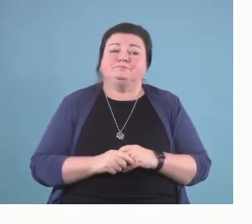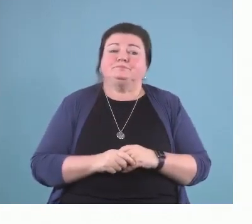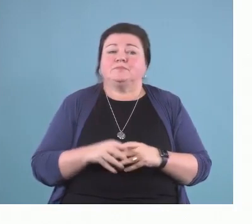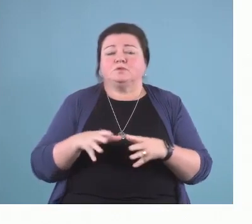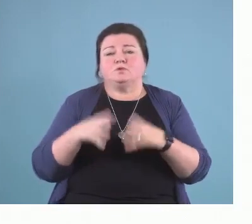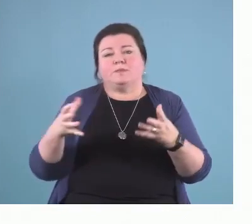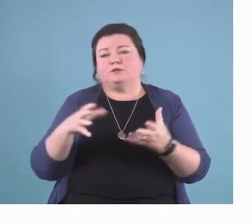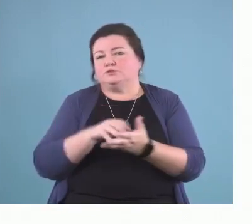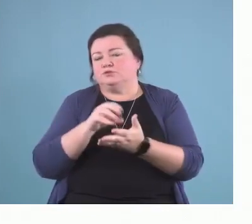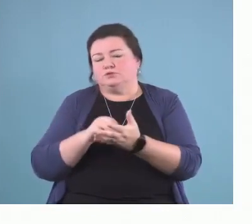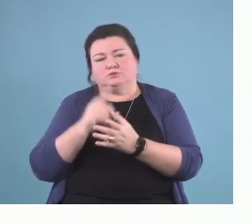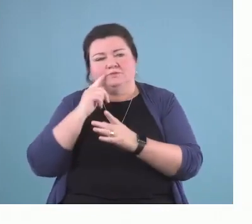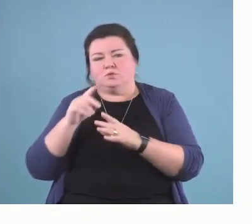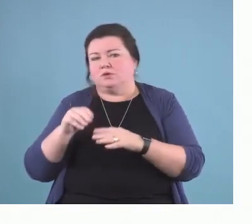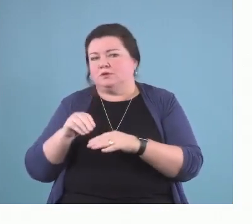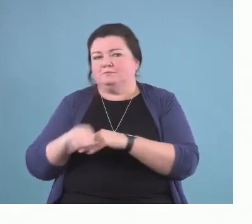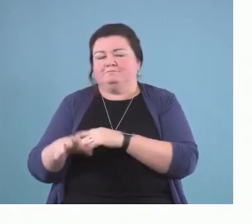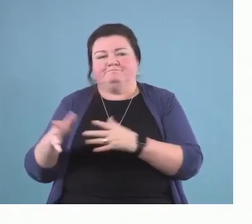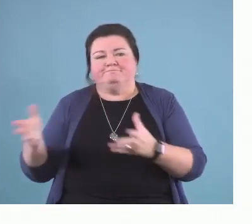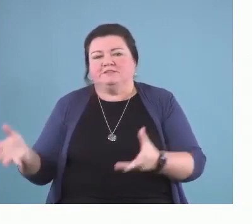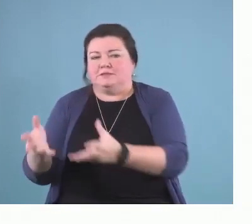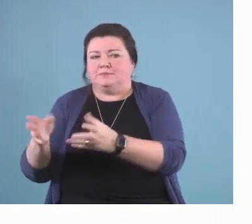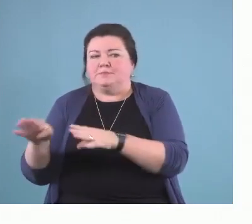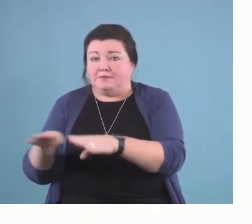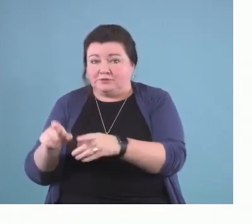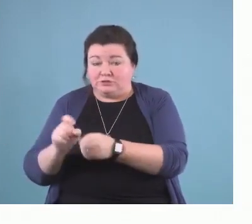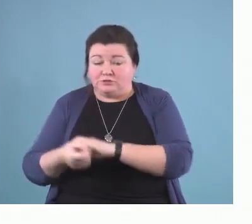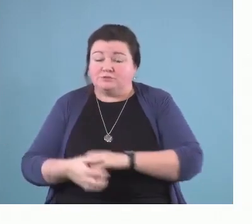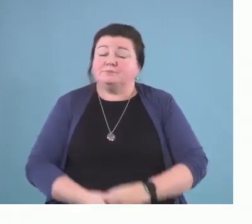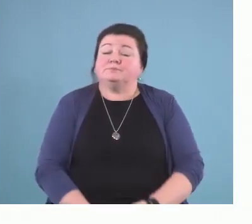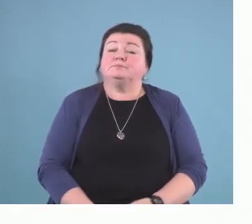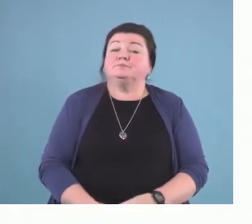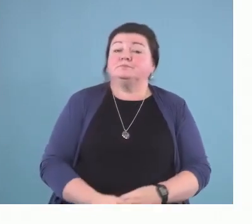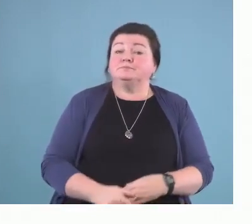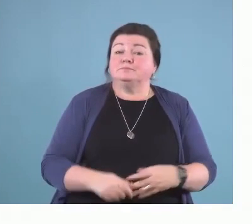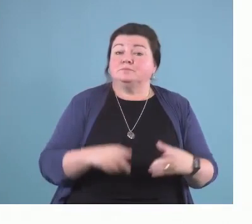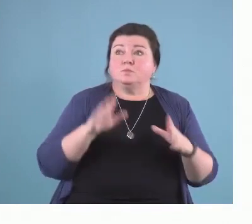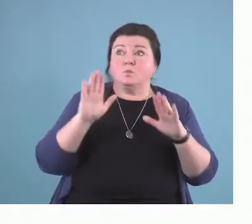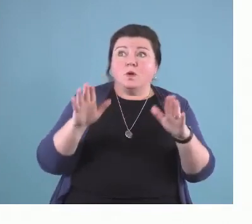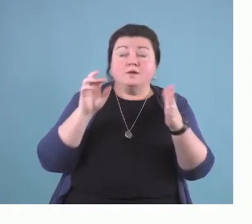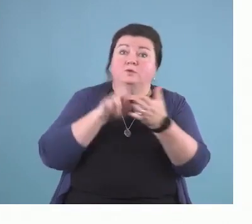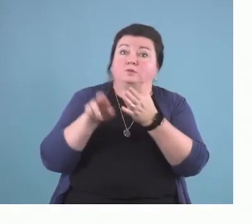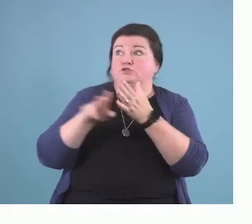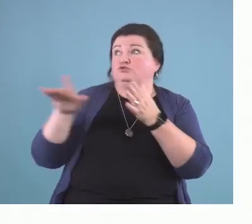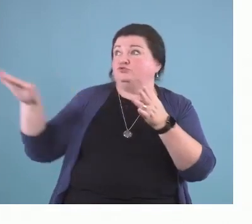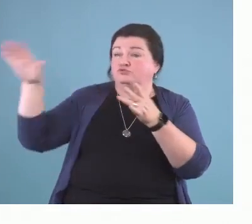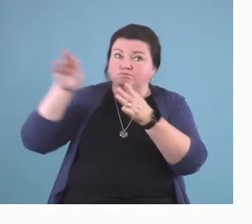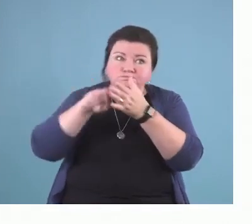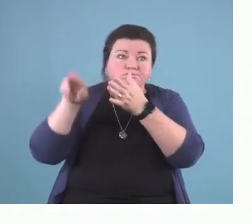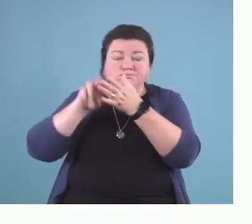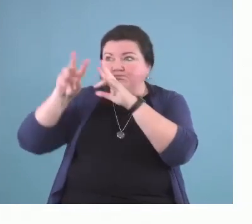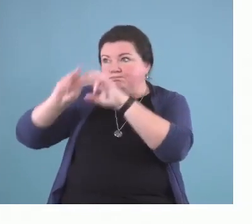facilitating behavior change. The good news is there are great researchers out there who are trying to put it into